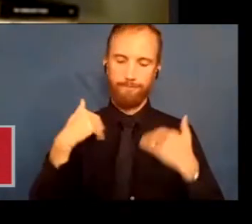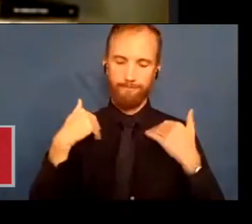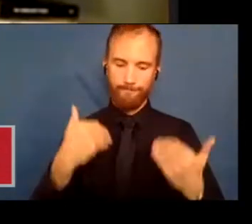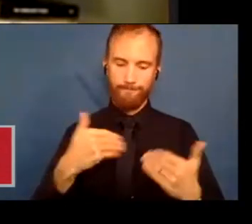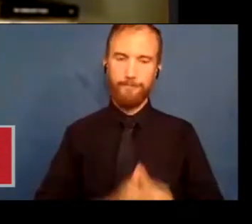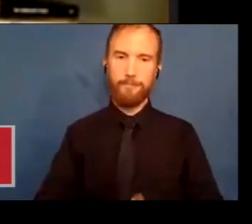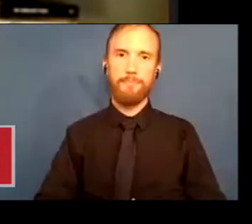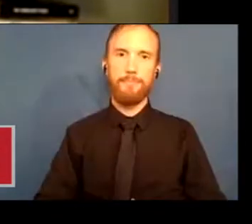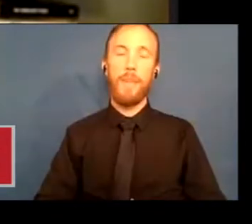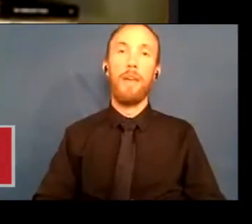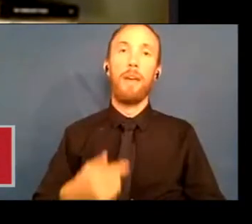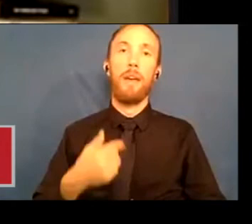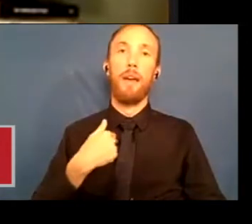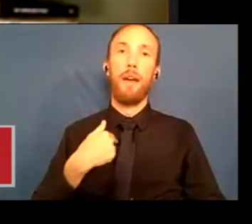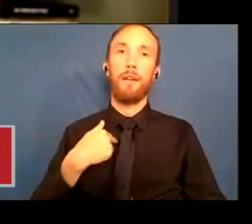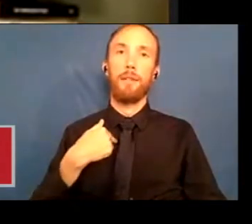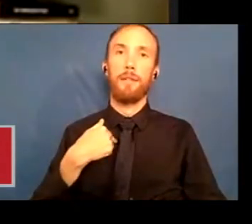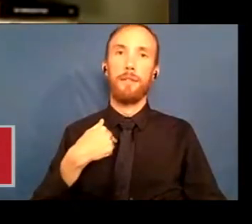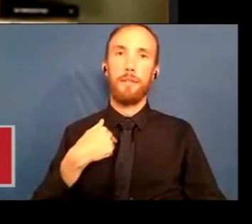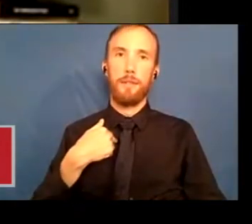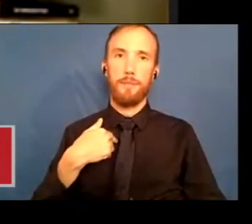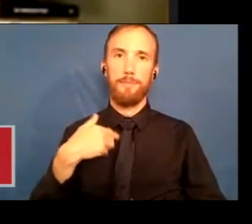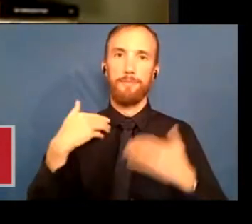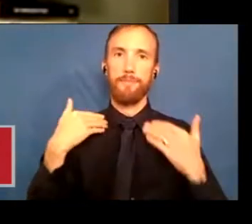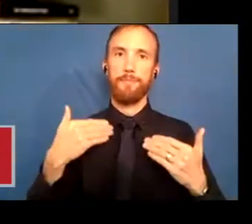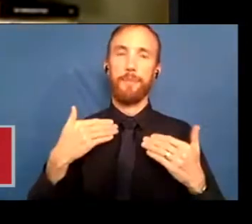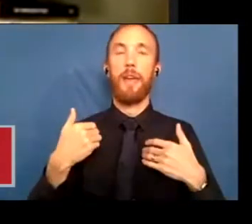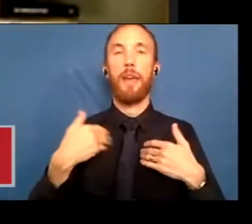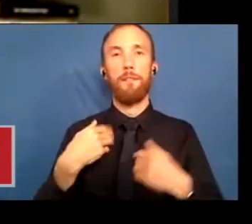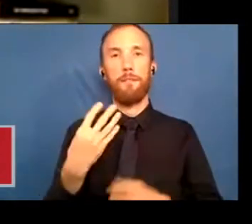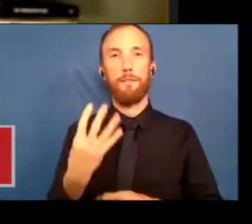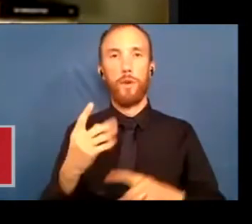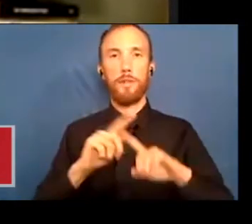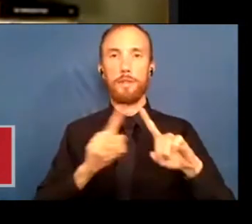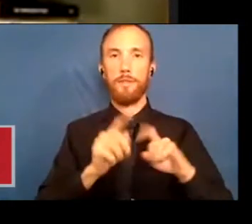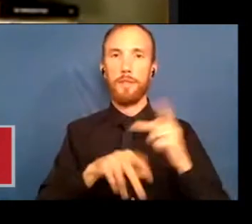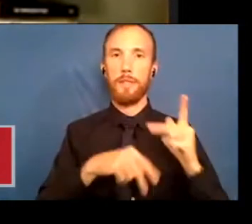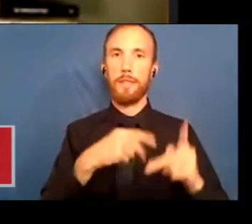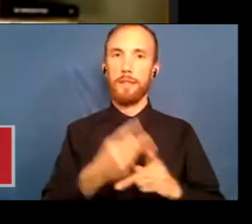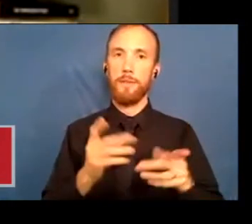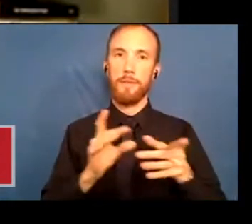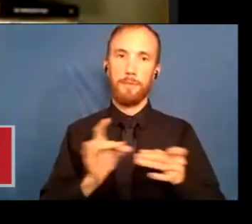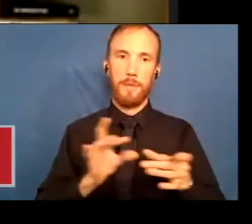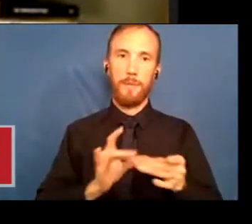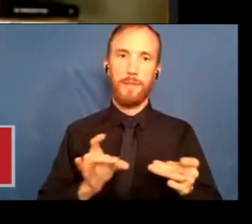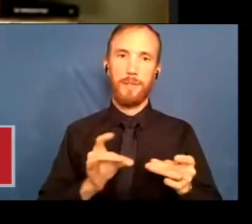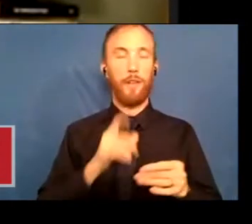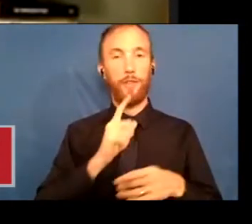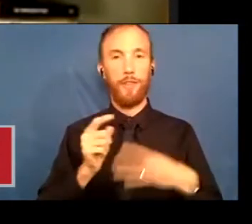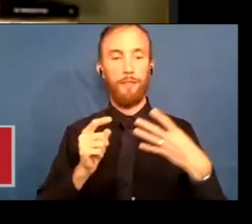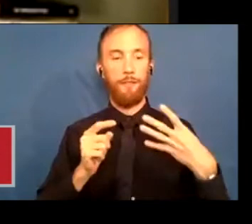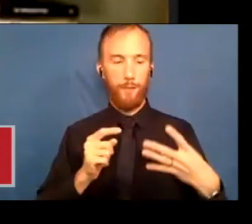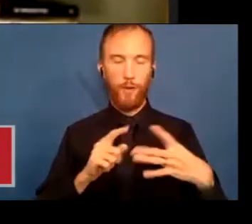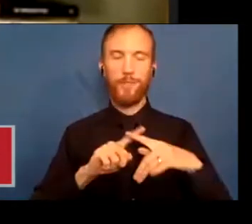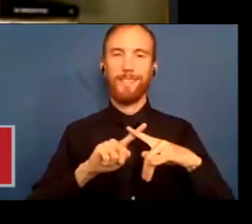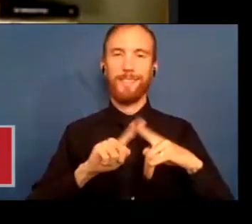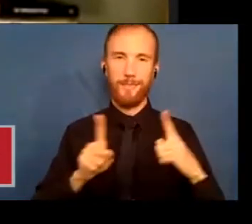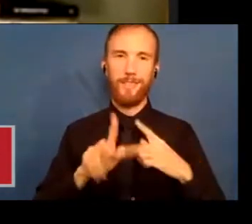I'm going to just make four different kinds of remarks, and they are literally four different kinds of